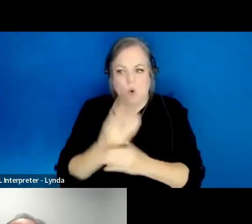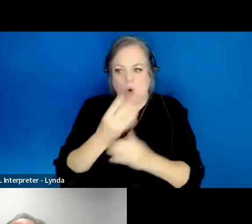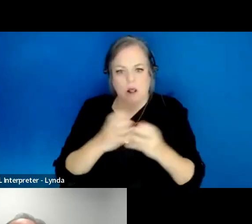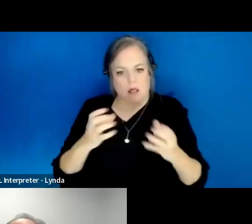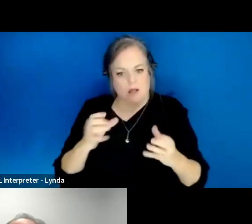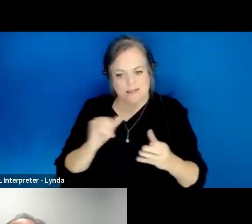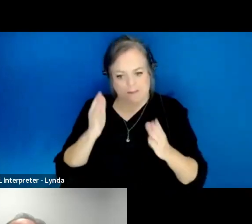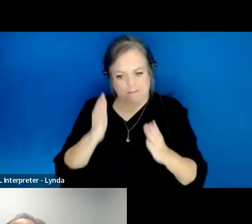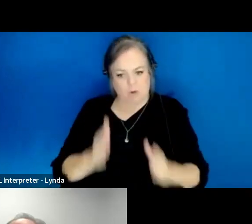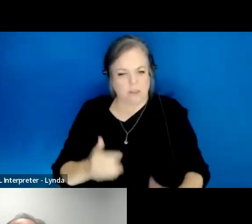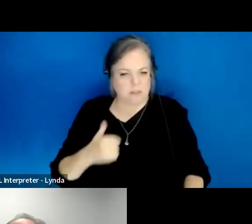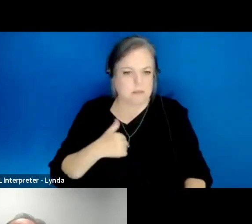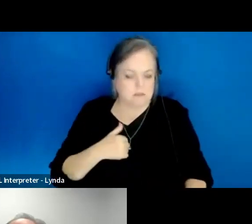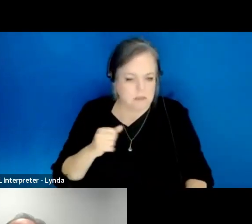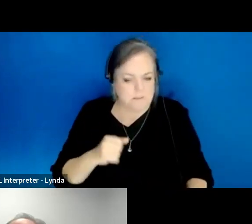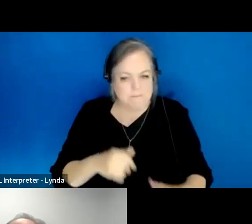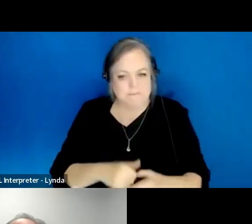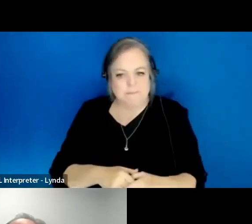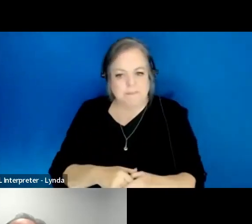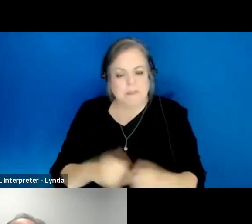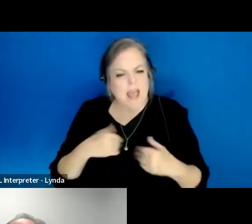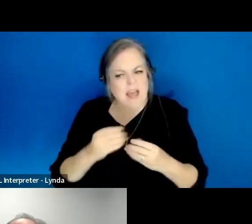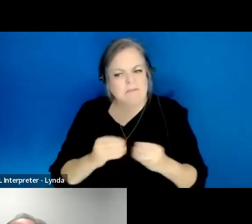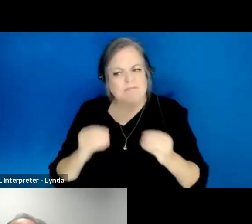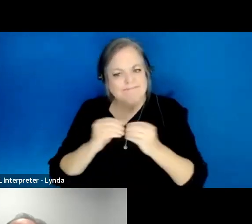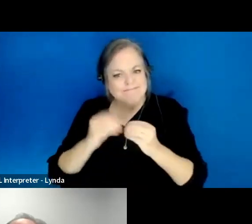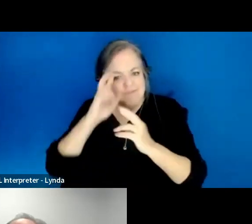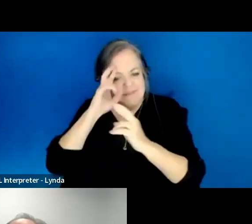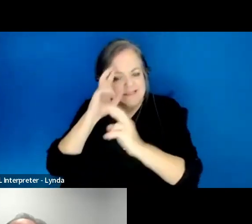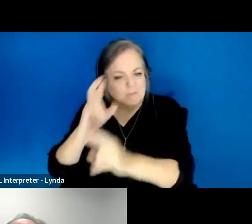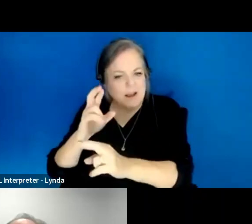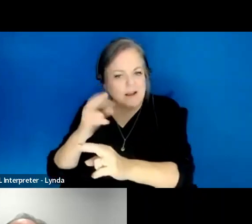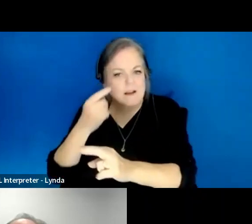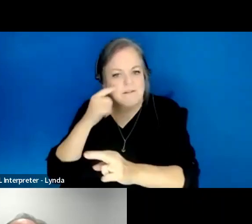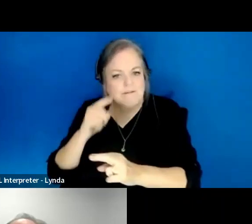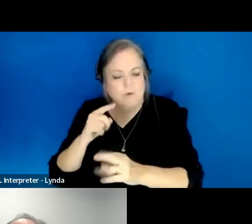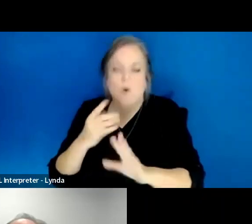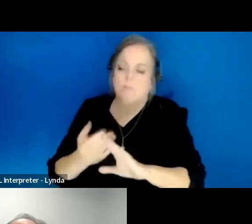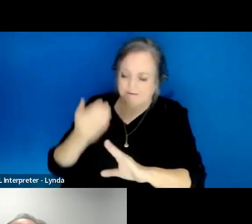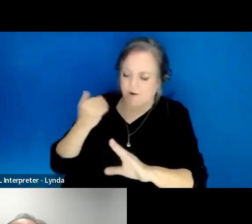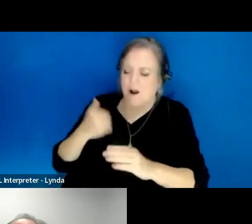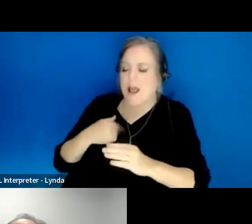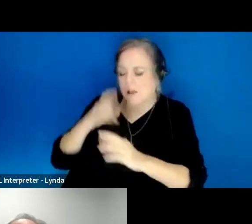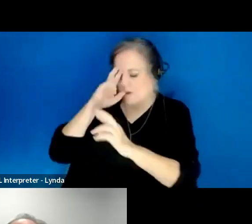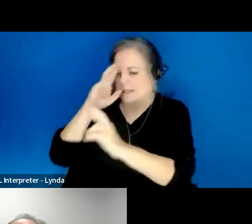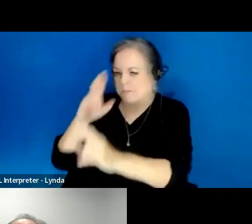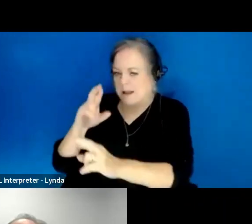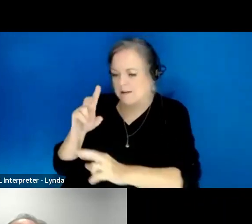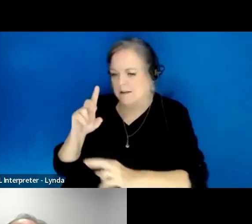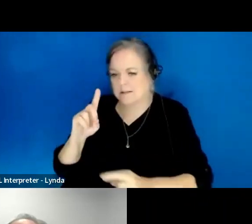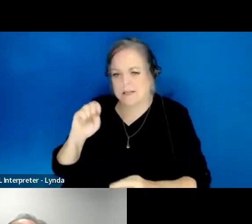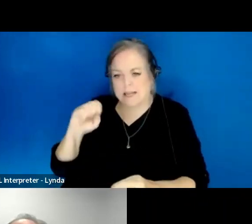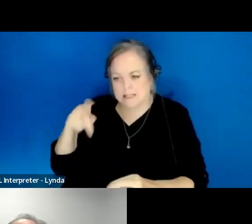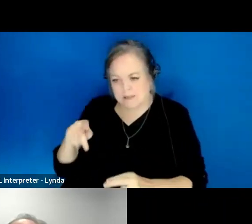person. And I do have a lot more respect for I already had respect for DSPs